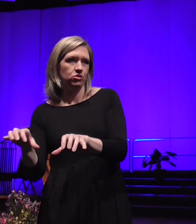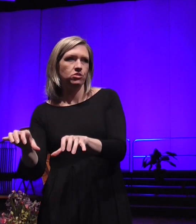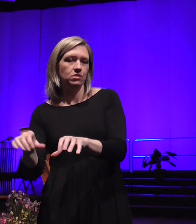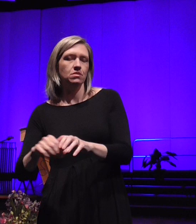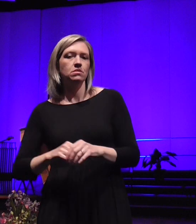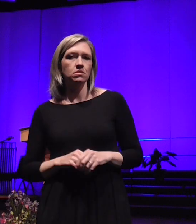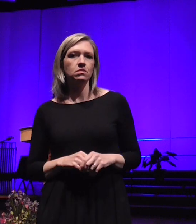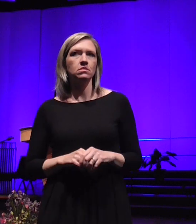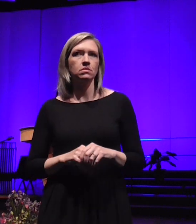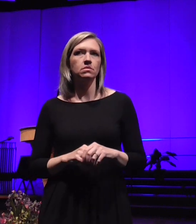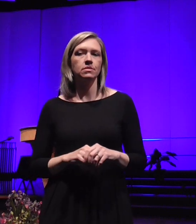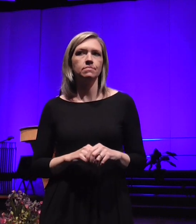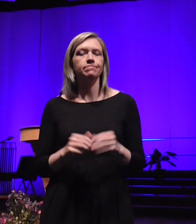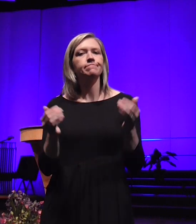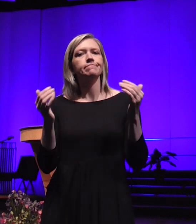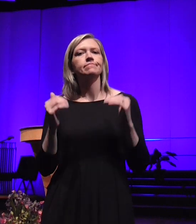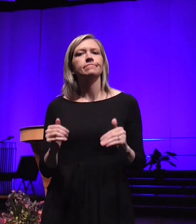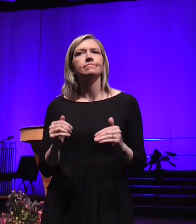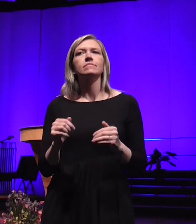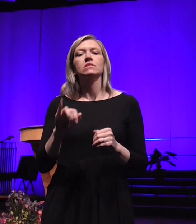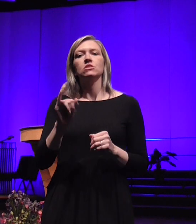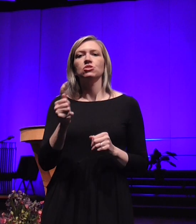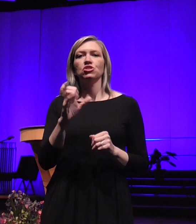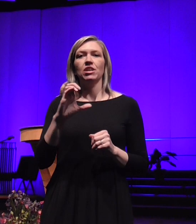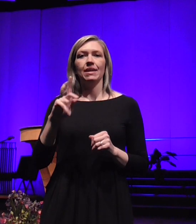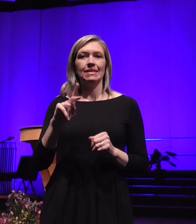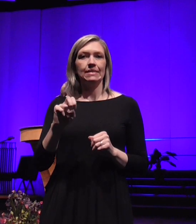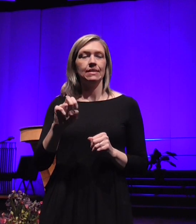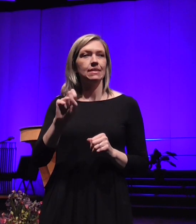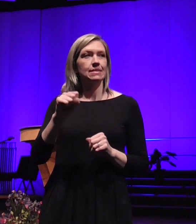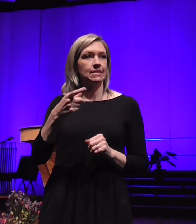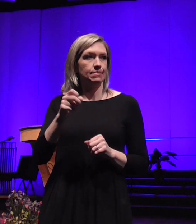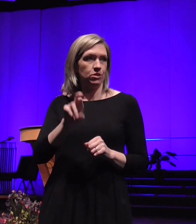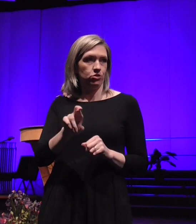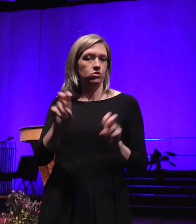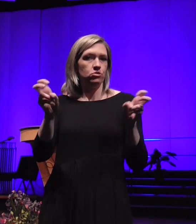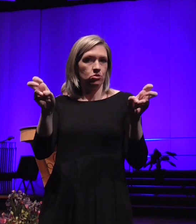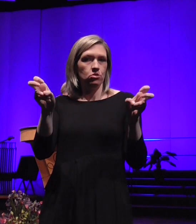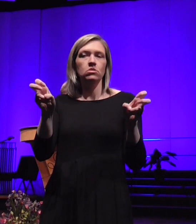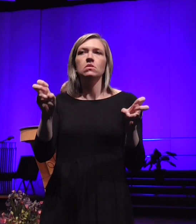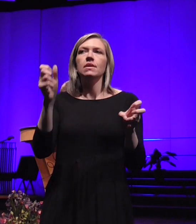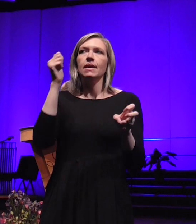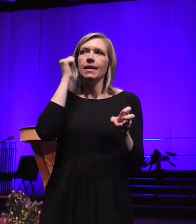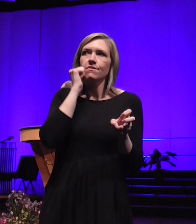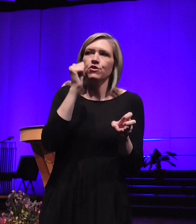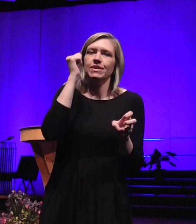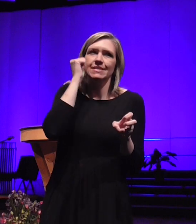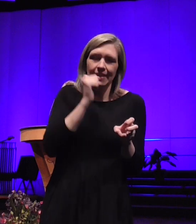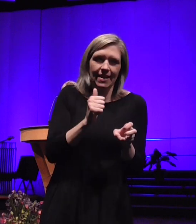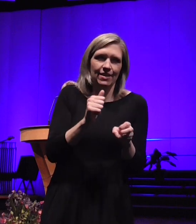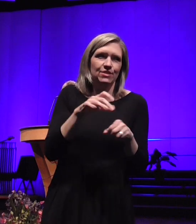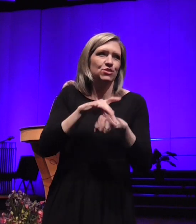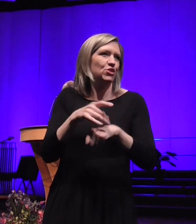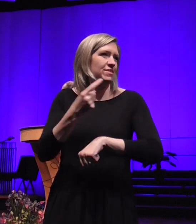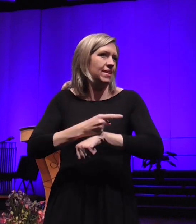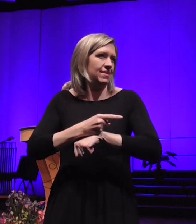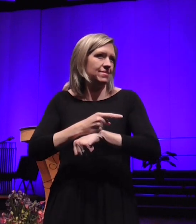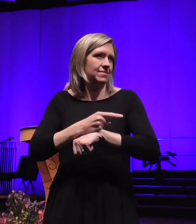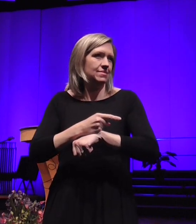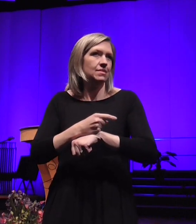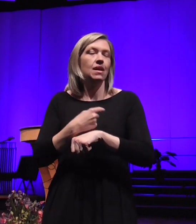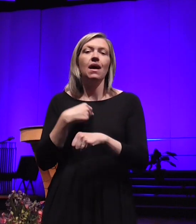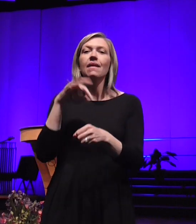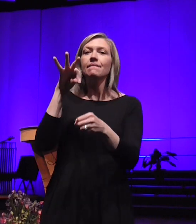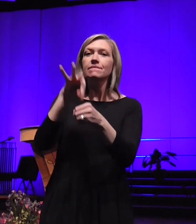actions. And from Jackie Spear, every day is Earth Day, and I